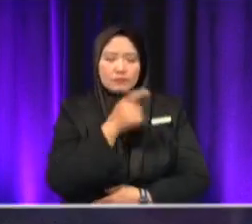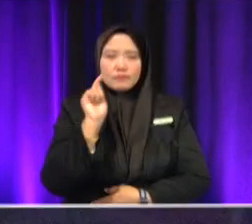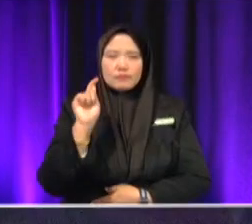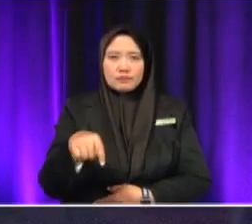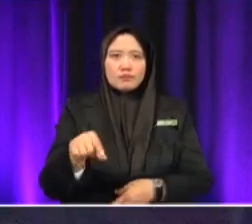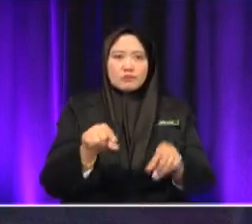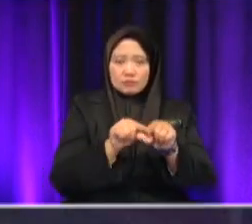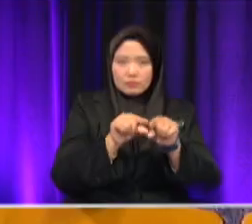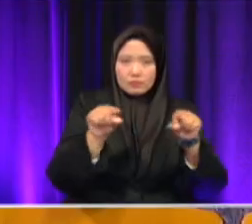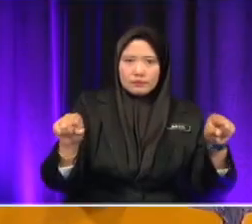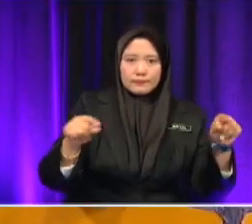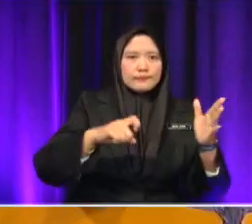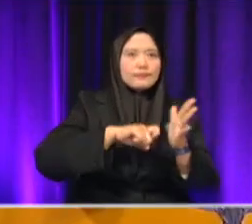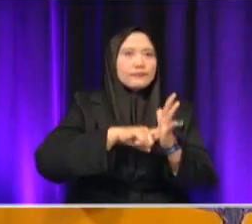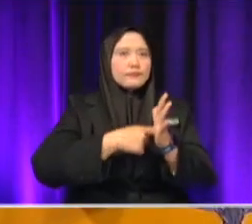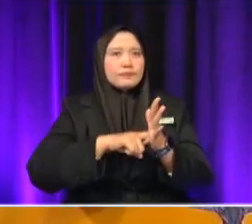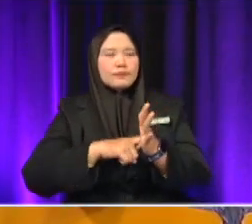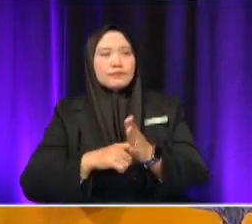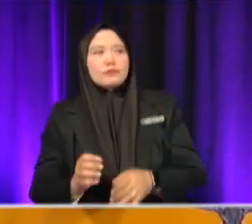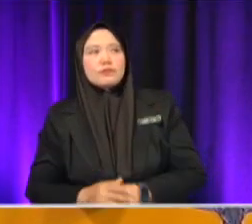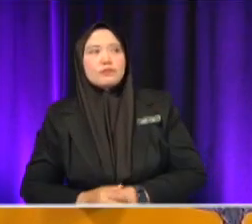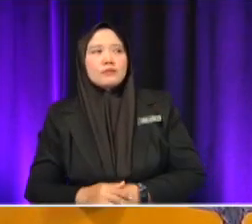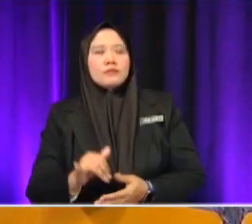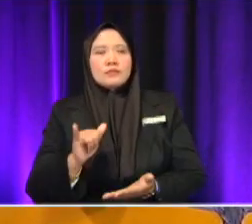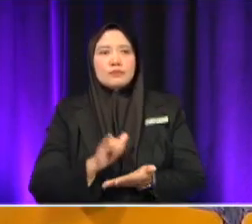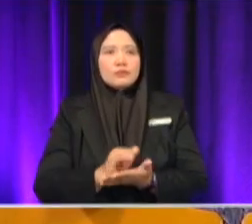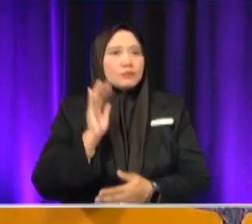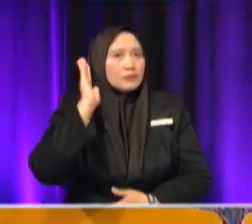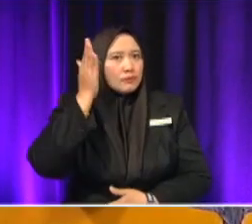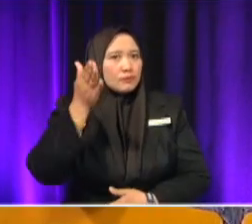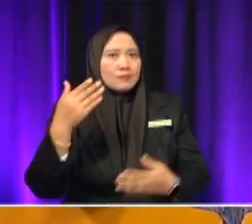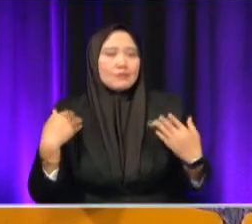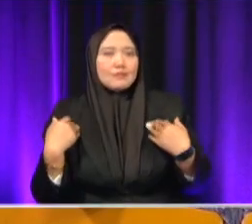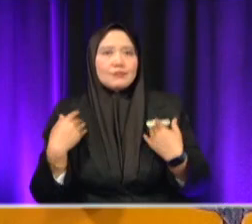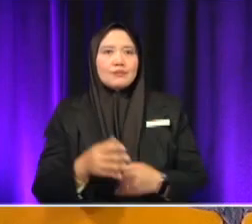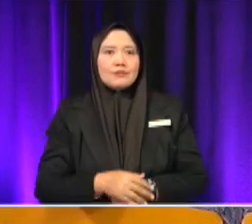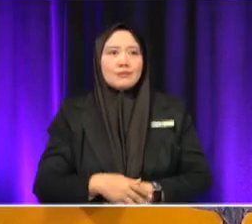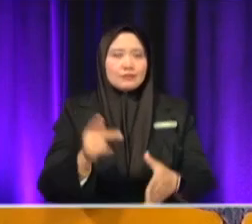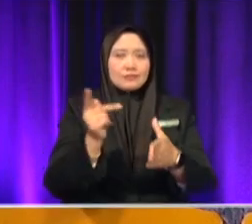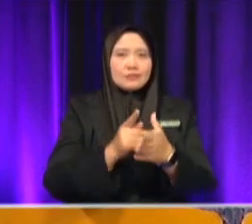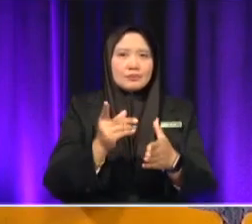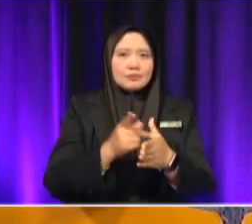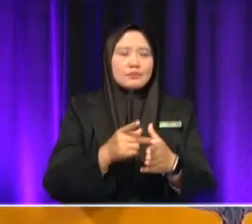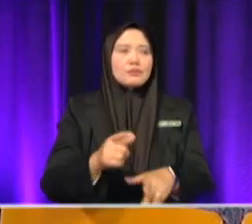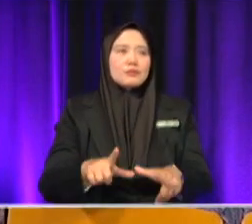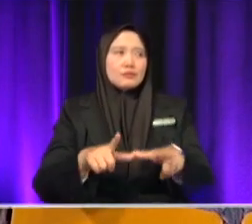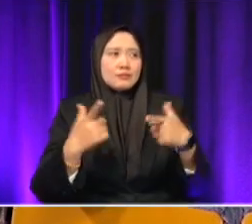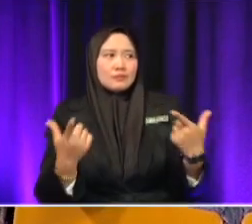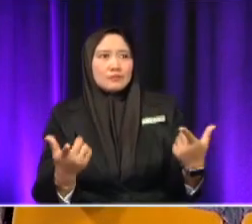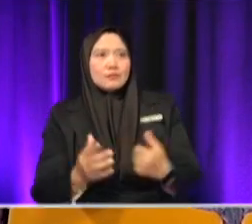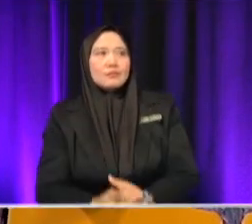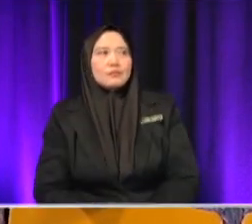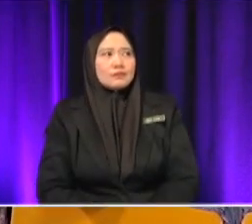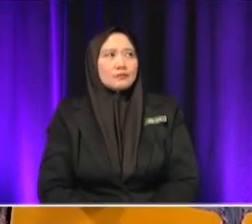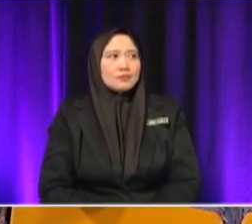Because otherwise, the distractors, it's there to distract you. And yeah, you may be distracted. Yes. All right, moving on.